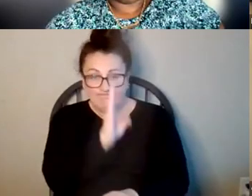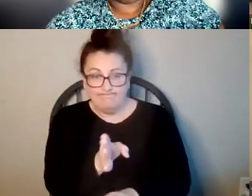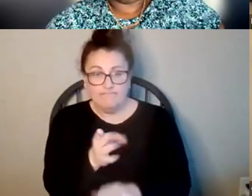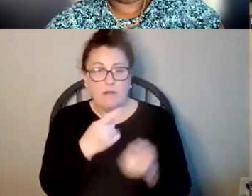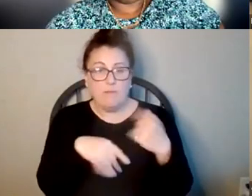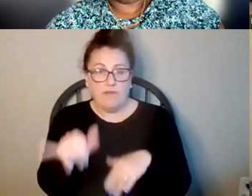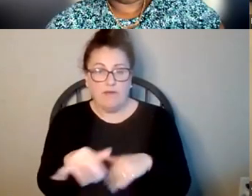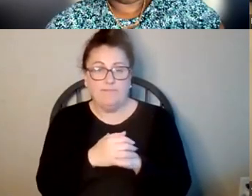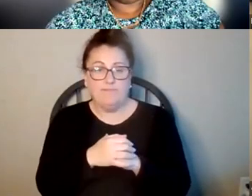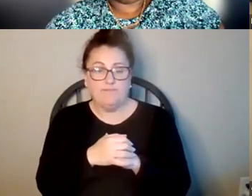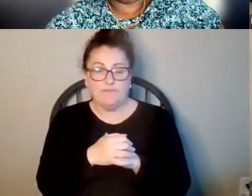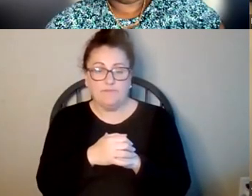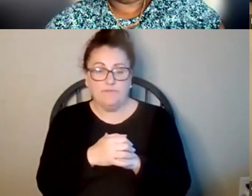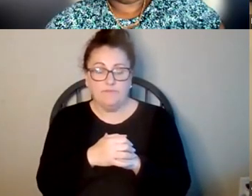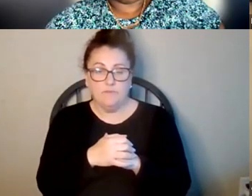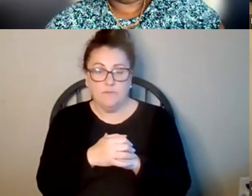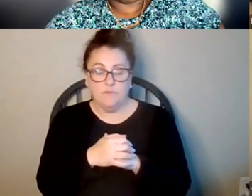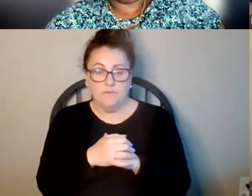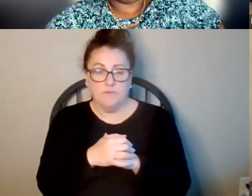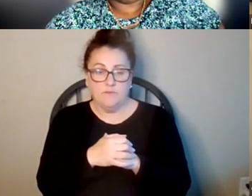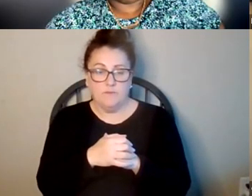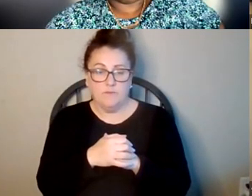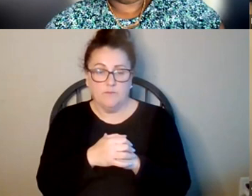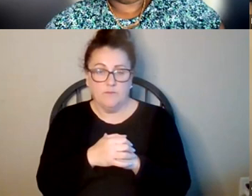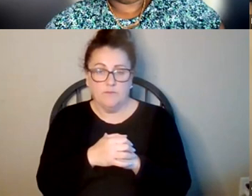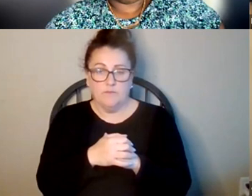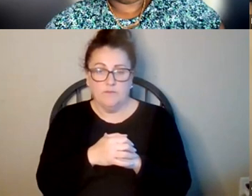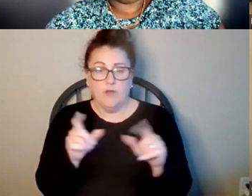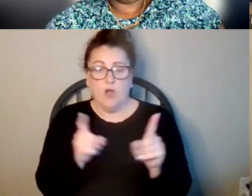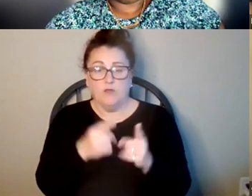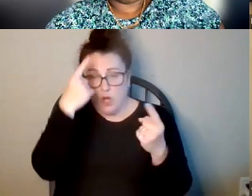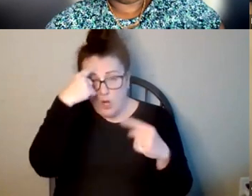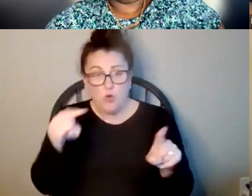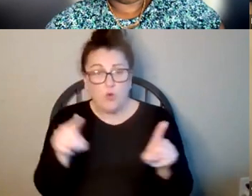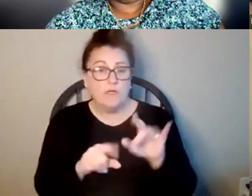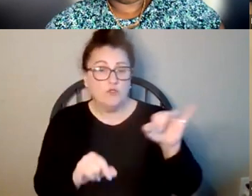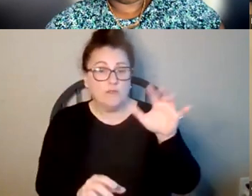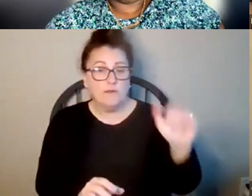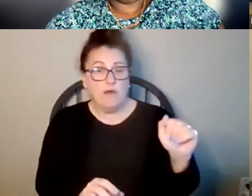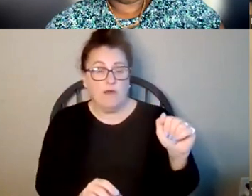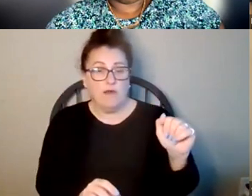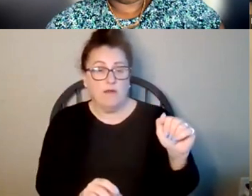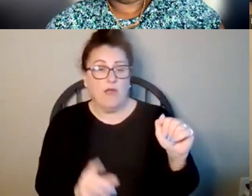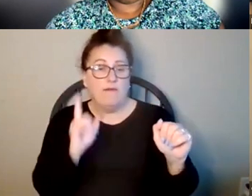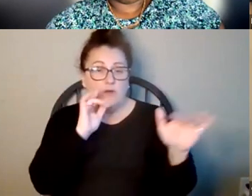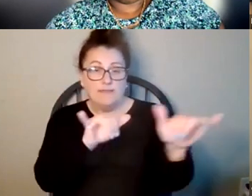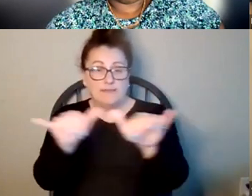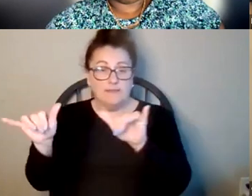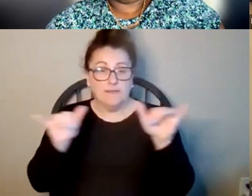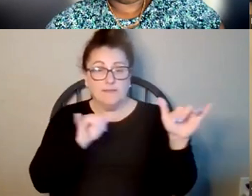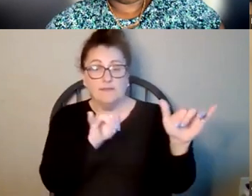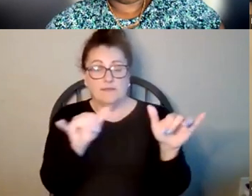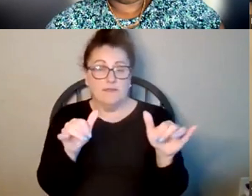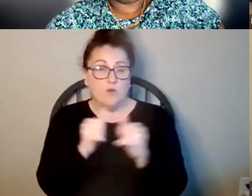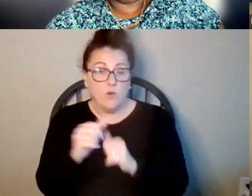that. And the other thing I think, you know, I also agree with Jessica that we've heard a lot of consistency, right, through our